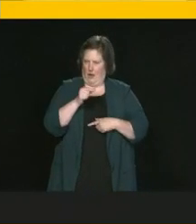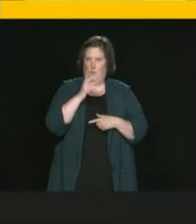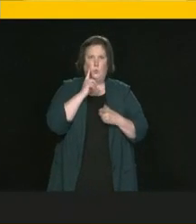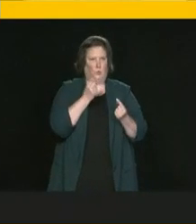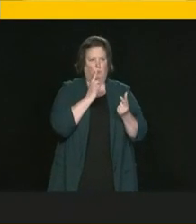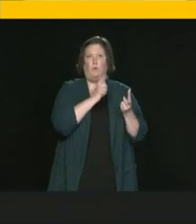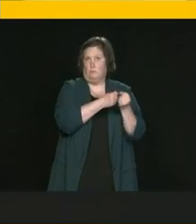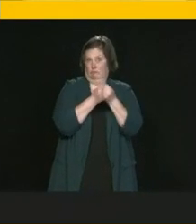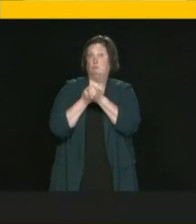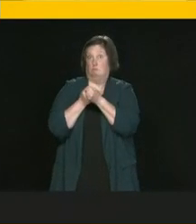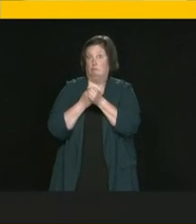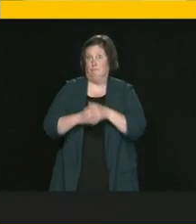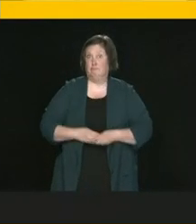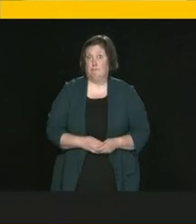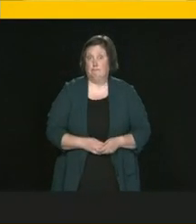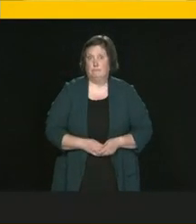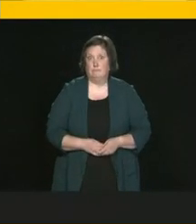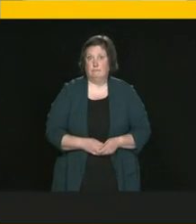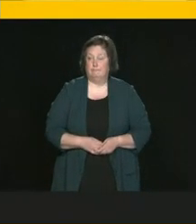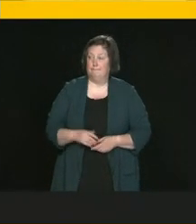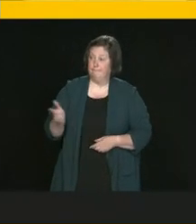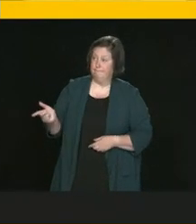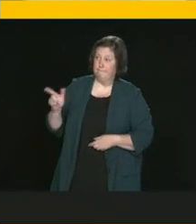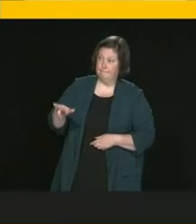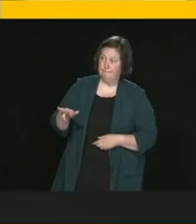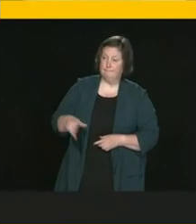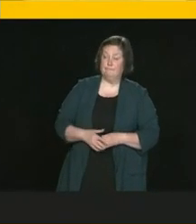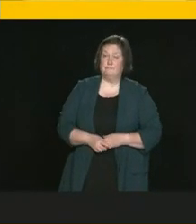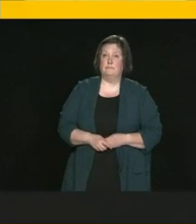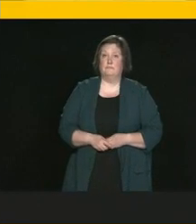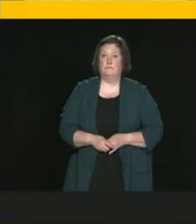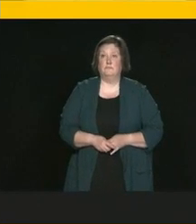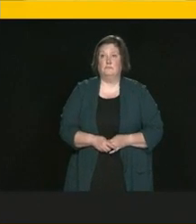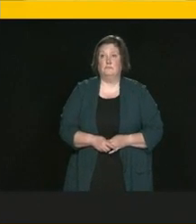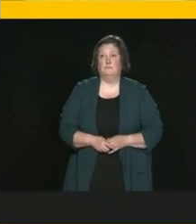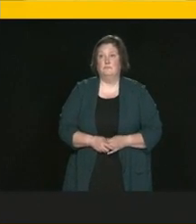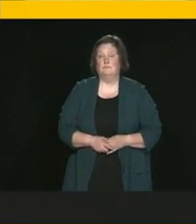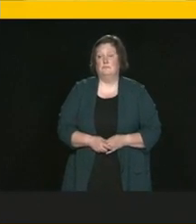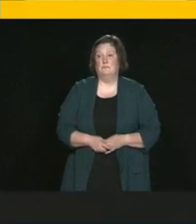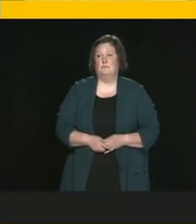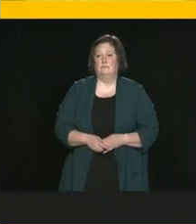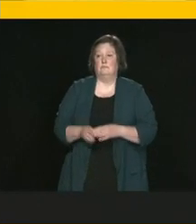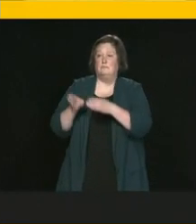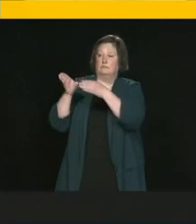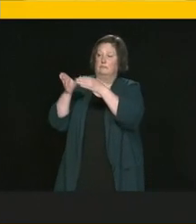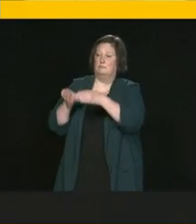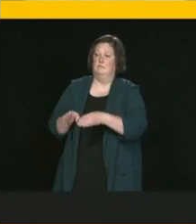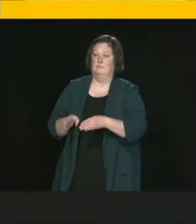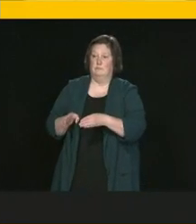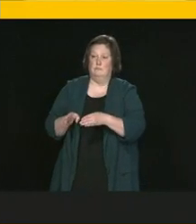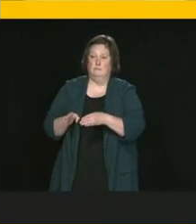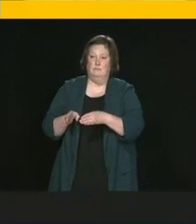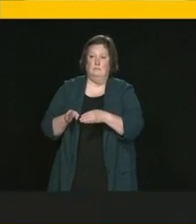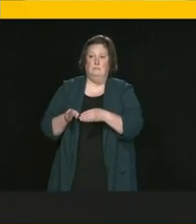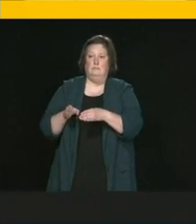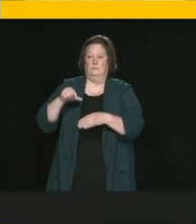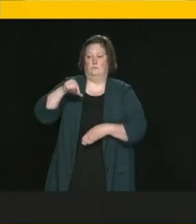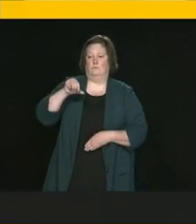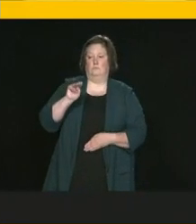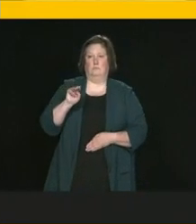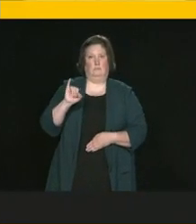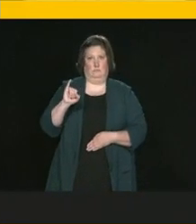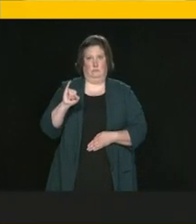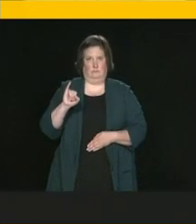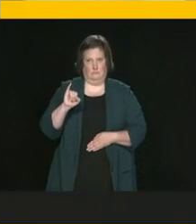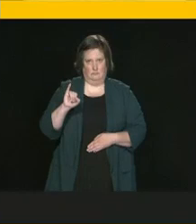question. Operator. Thank you. Merci. Prochaine question. Émilie Bergeron, Agence QMI. À vous.